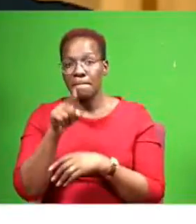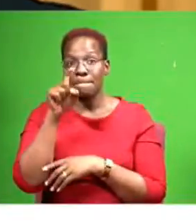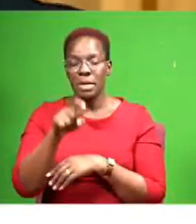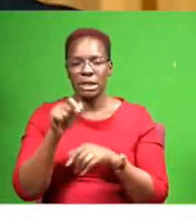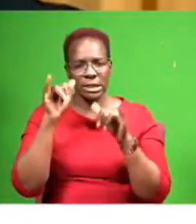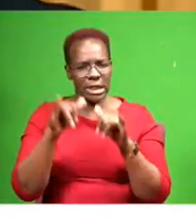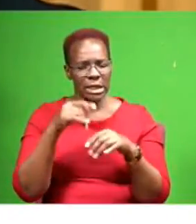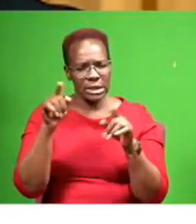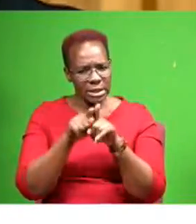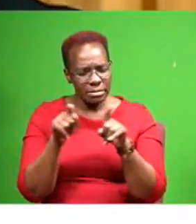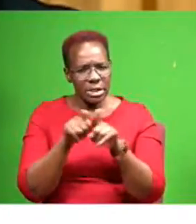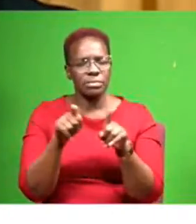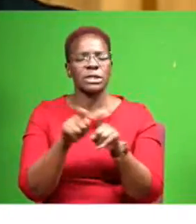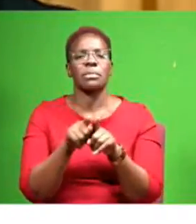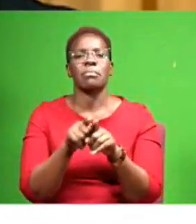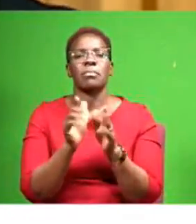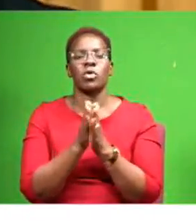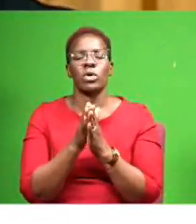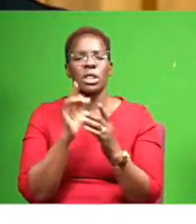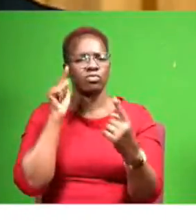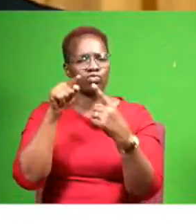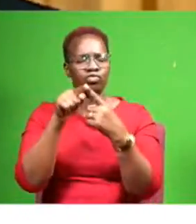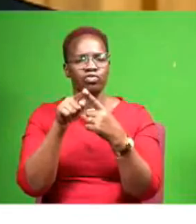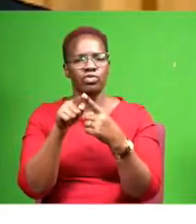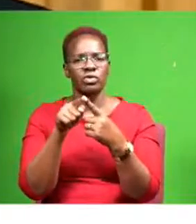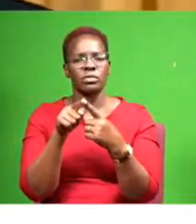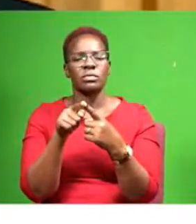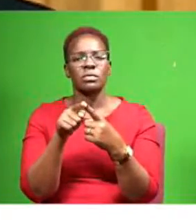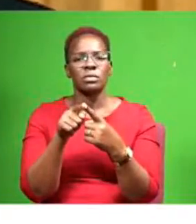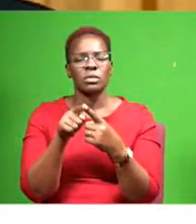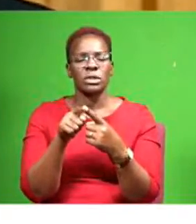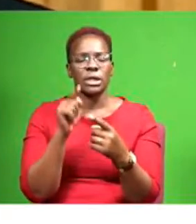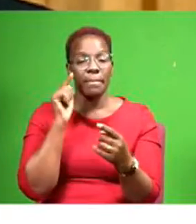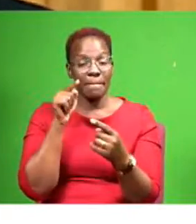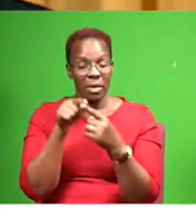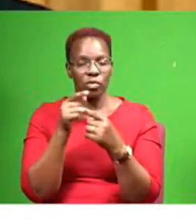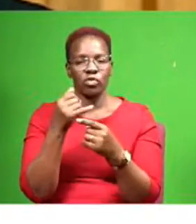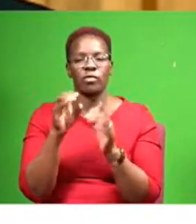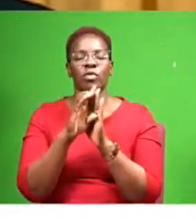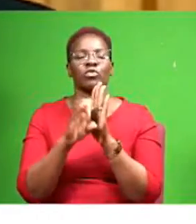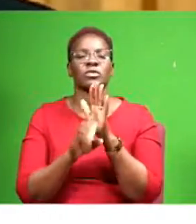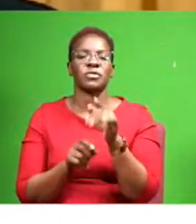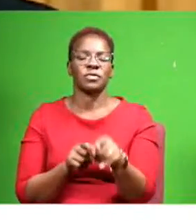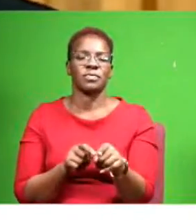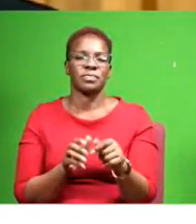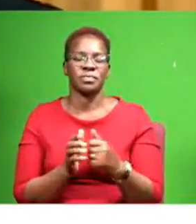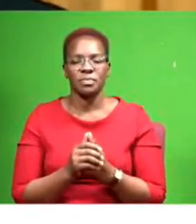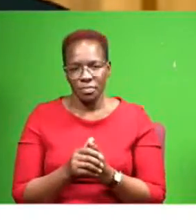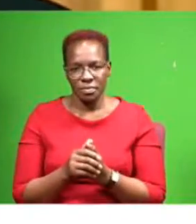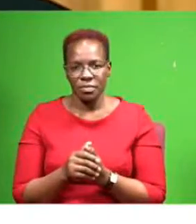remain consistent with the object of and the purpose of the Constitution.